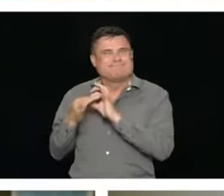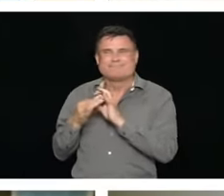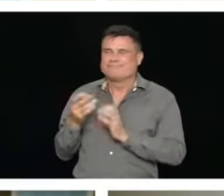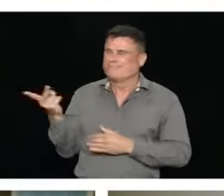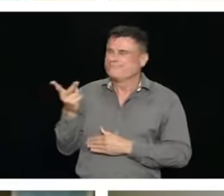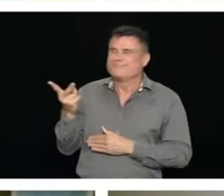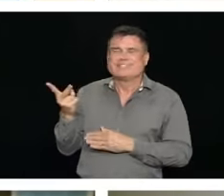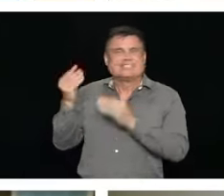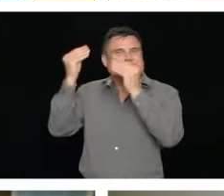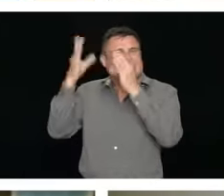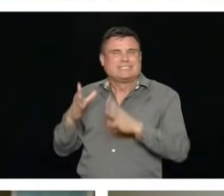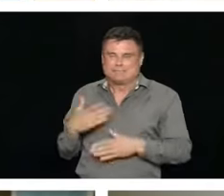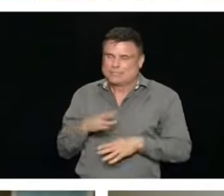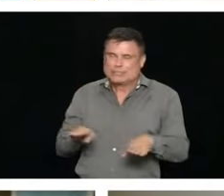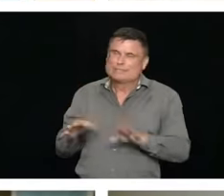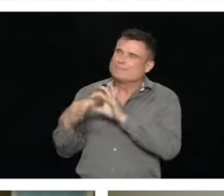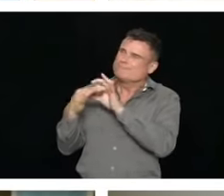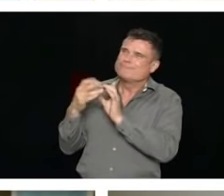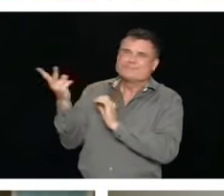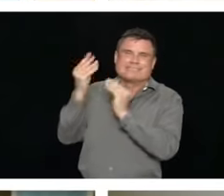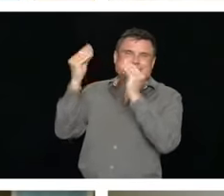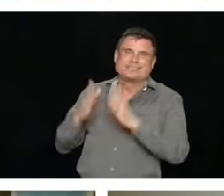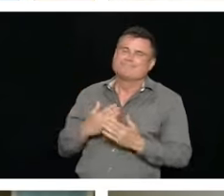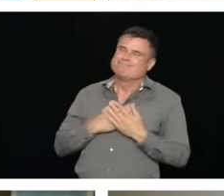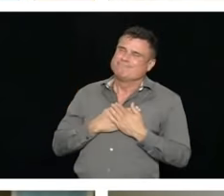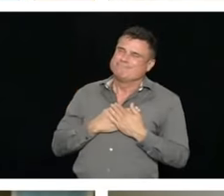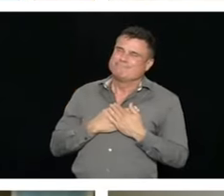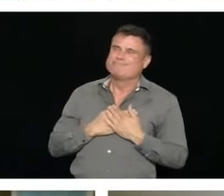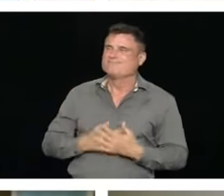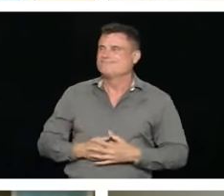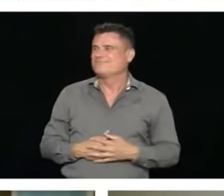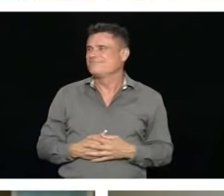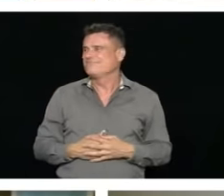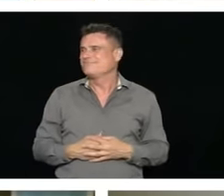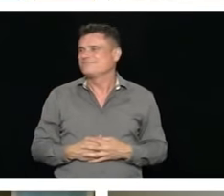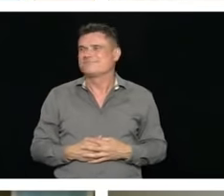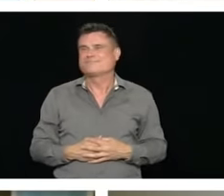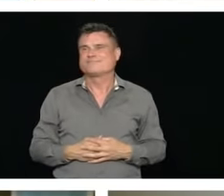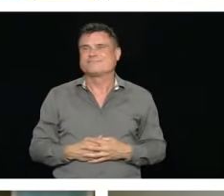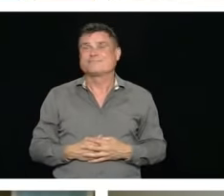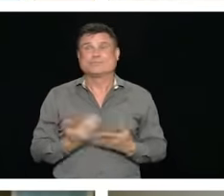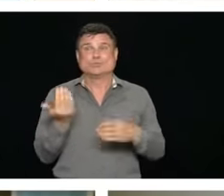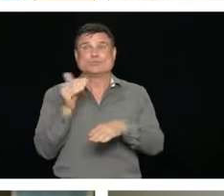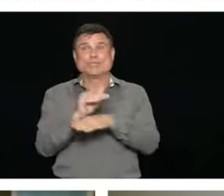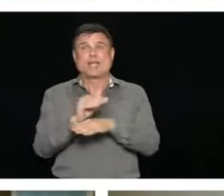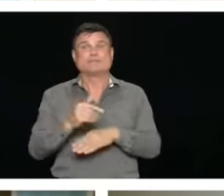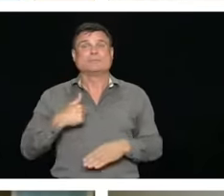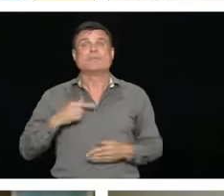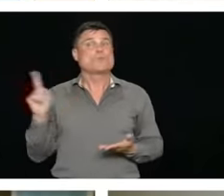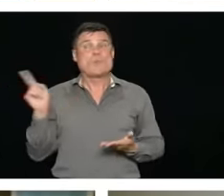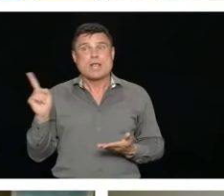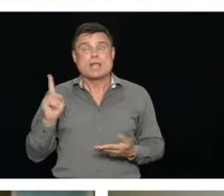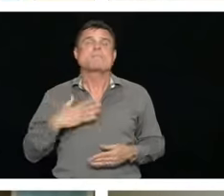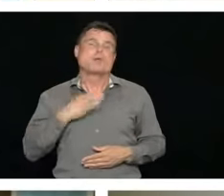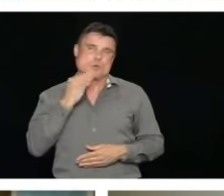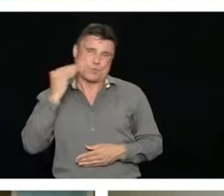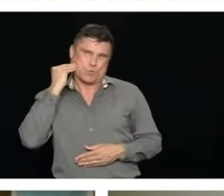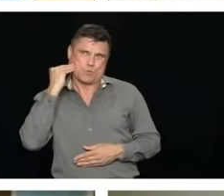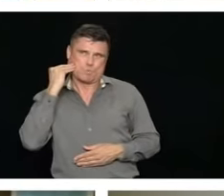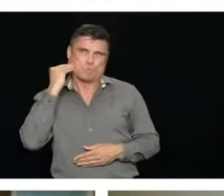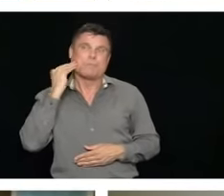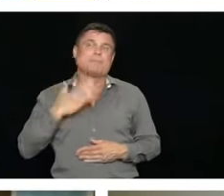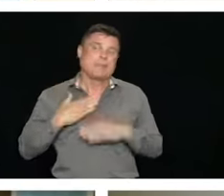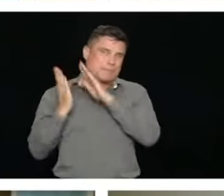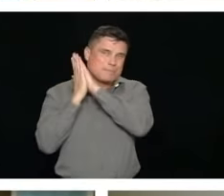you from my home in my bedroom, and you may hear my children in the background, so hopefully that won't be too distracting for everyone. Thank you very much. Thank